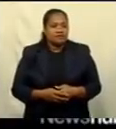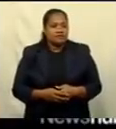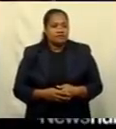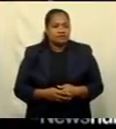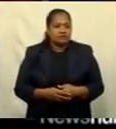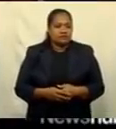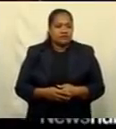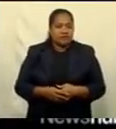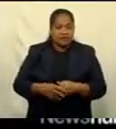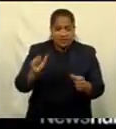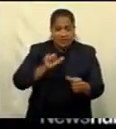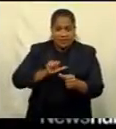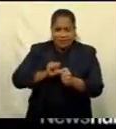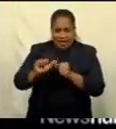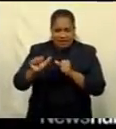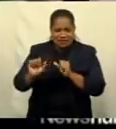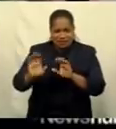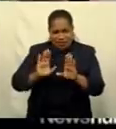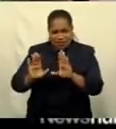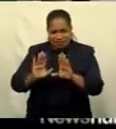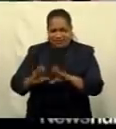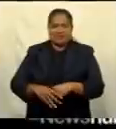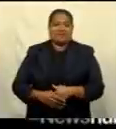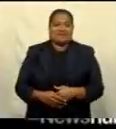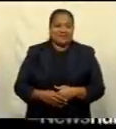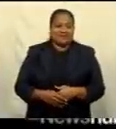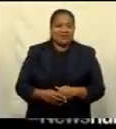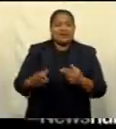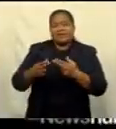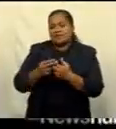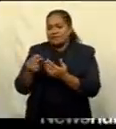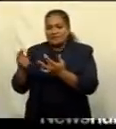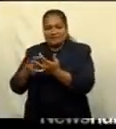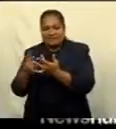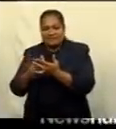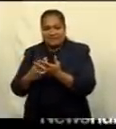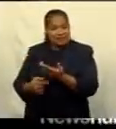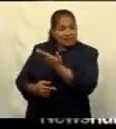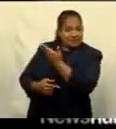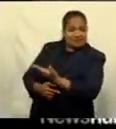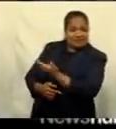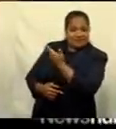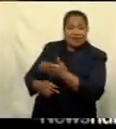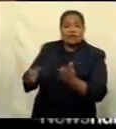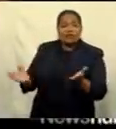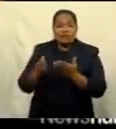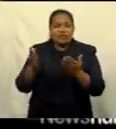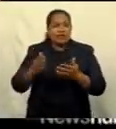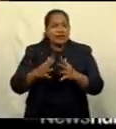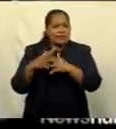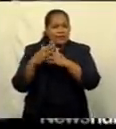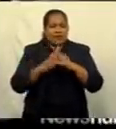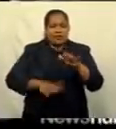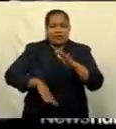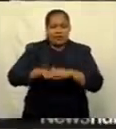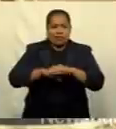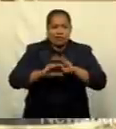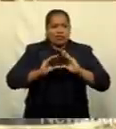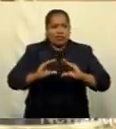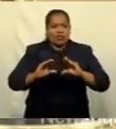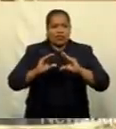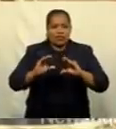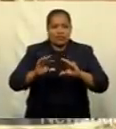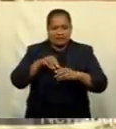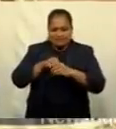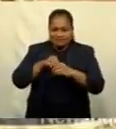Best Comedy, along with a nod for star Jason Sudeikis, who plays an American football coach in charge of an English soccer